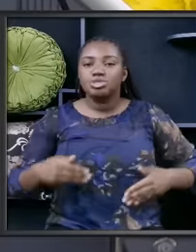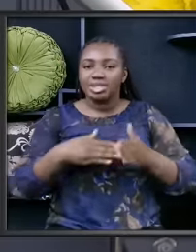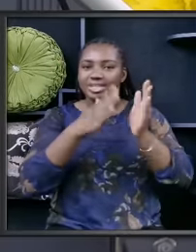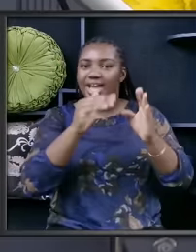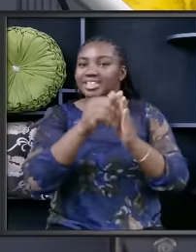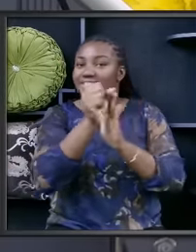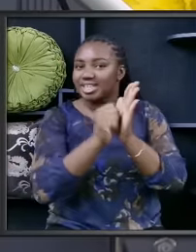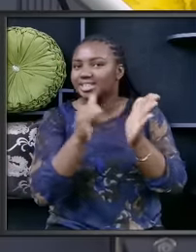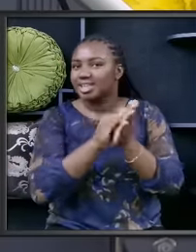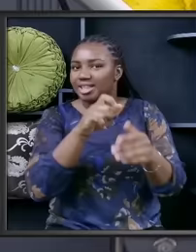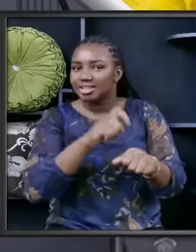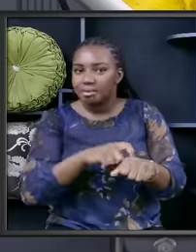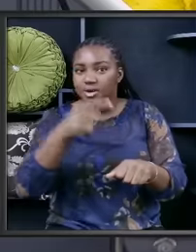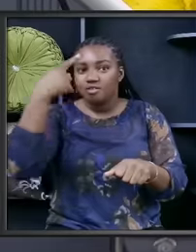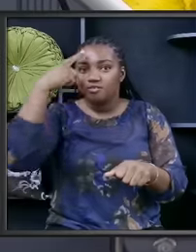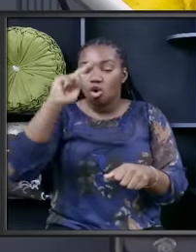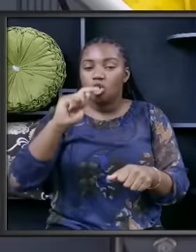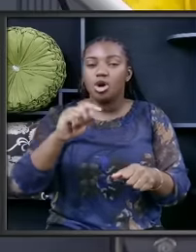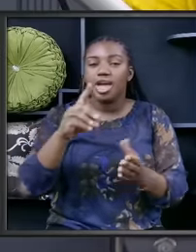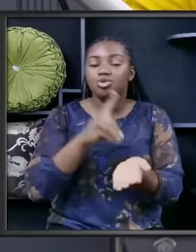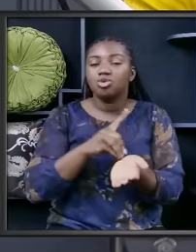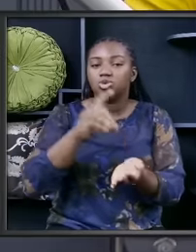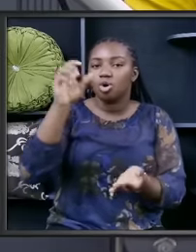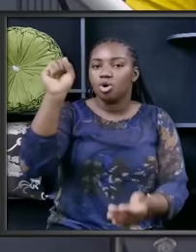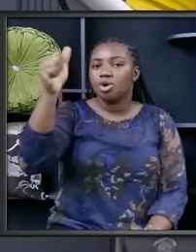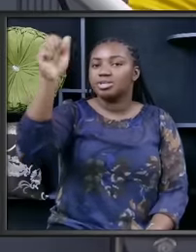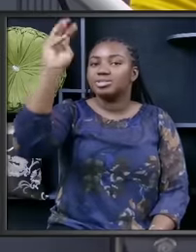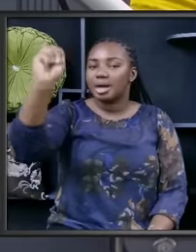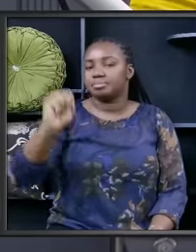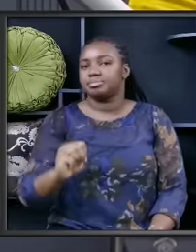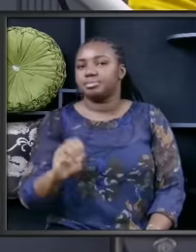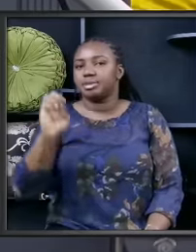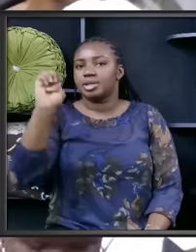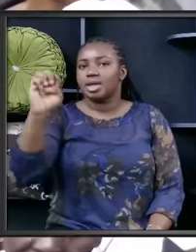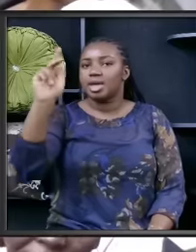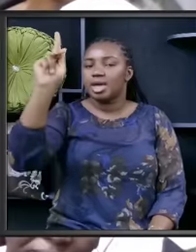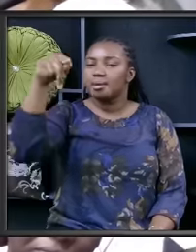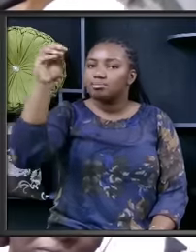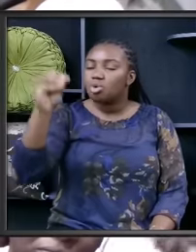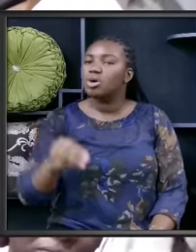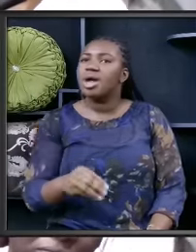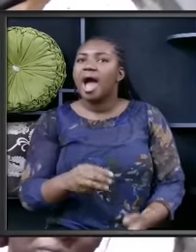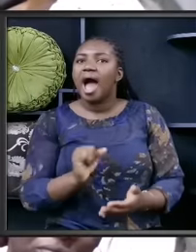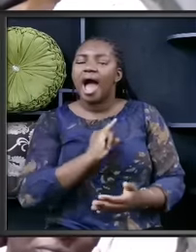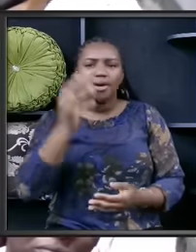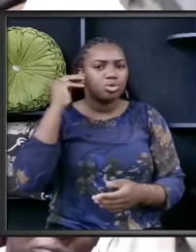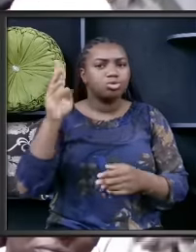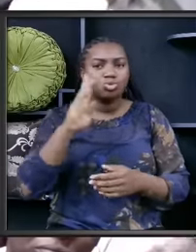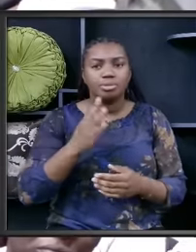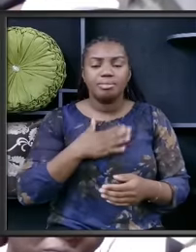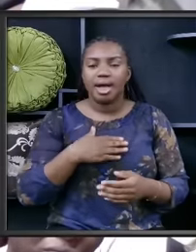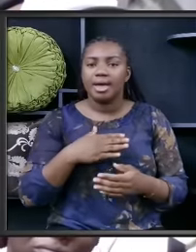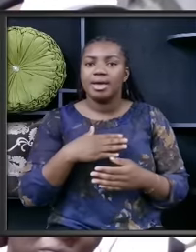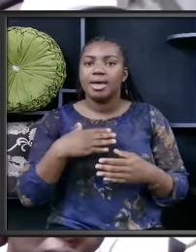for Dr. Sam Egu regime, that governor. Now that governor, at that time, where he stopped me because I was doing my master's degree. He stopped me